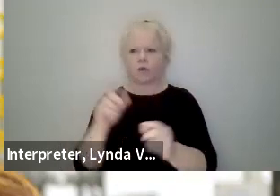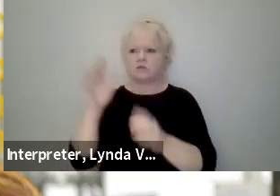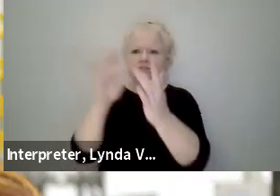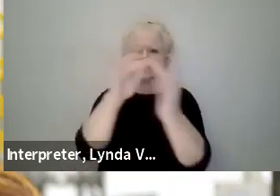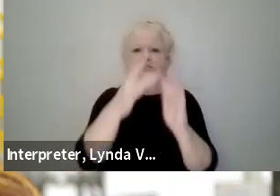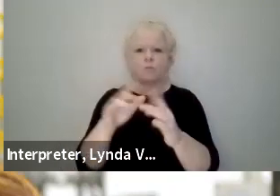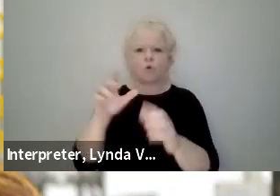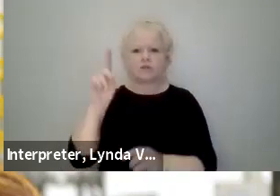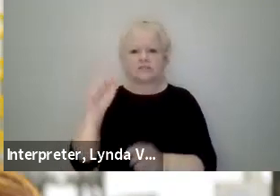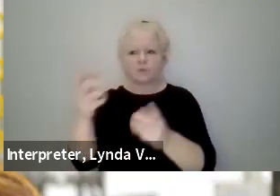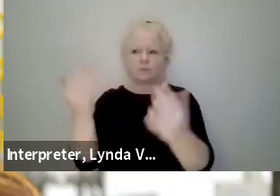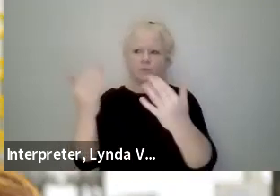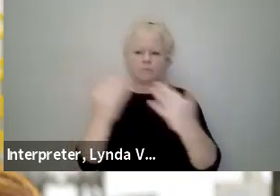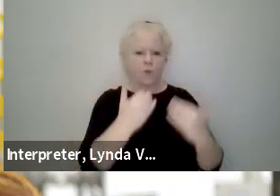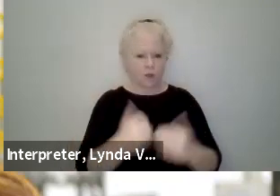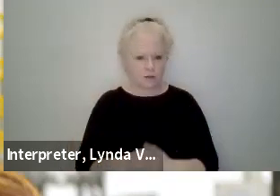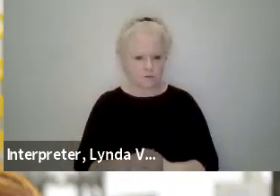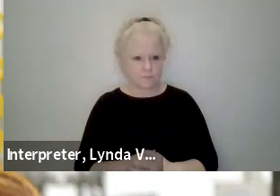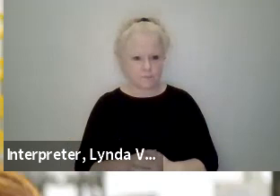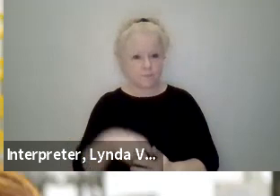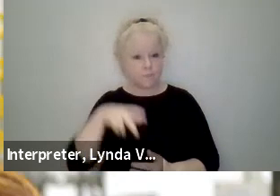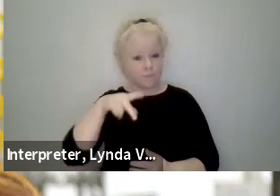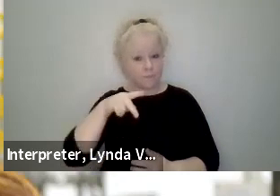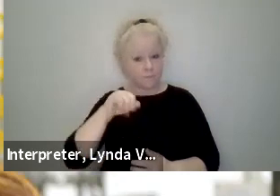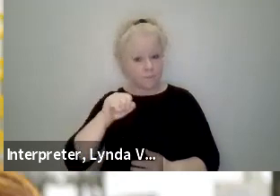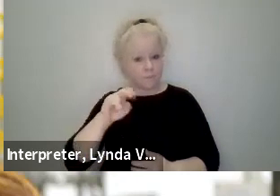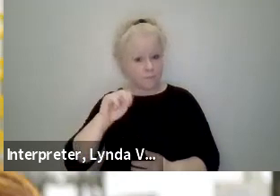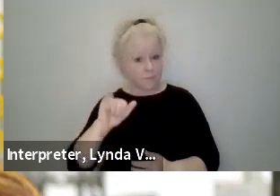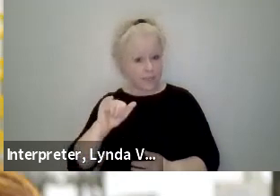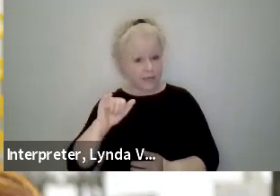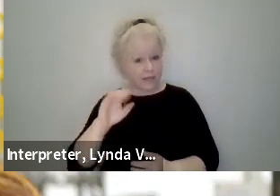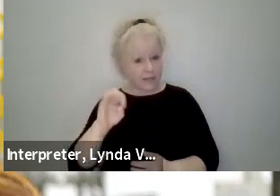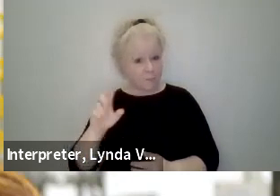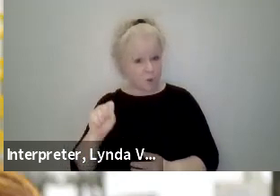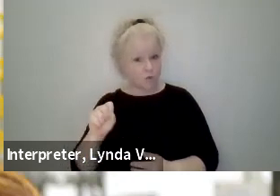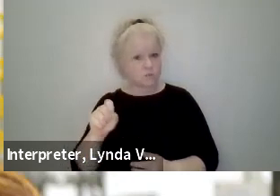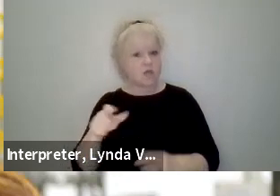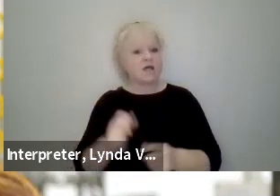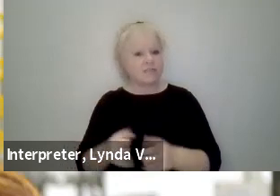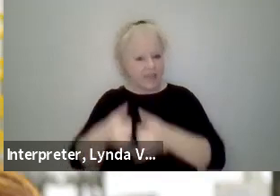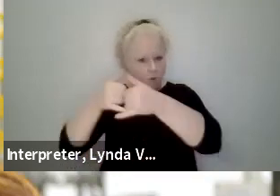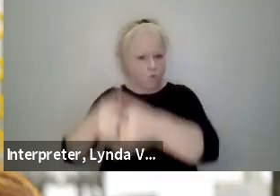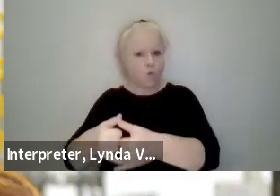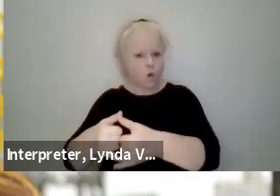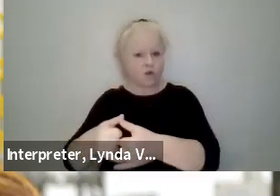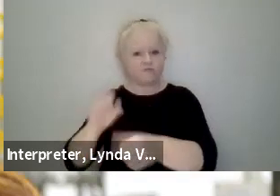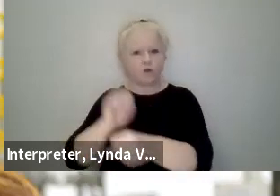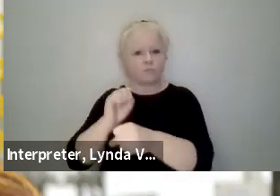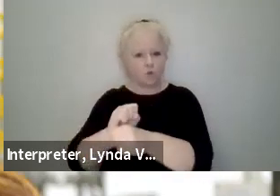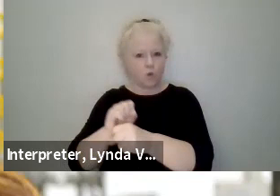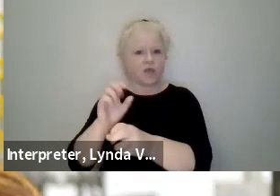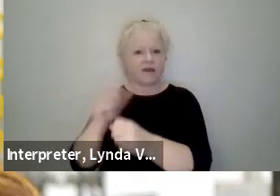to offer opportunity. Pitney Bowes was also awarded Employer of the Year in 2018 by the Able